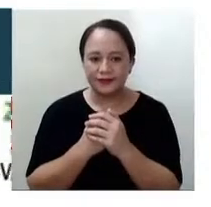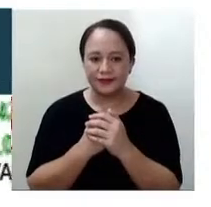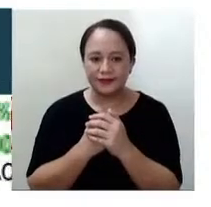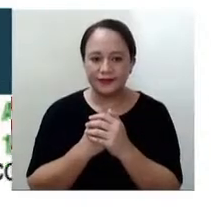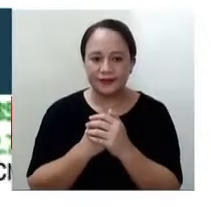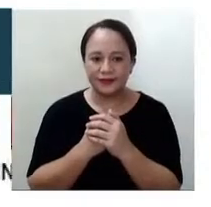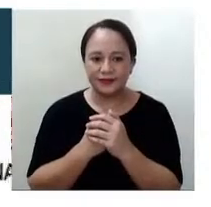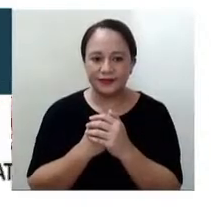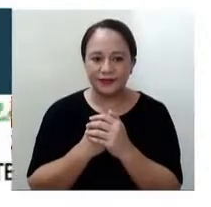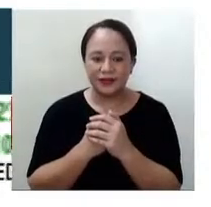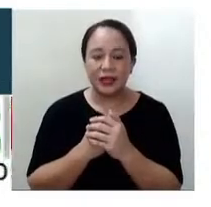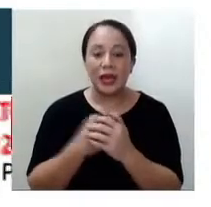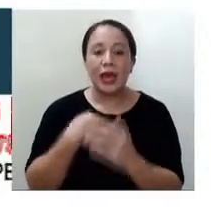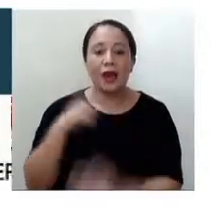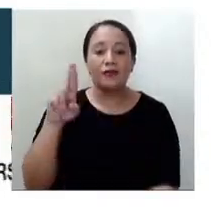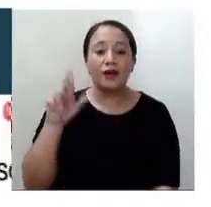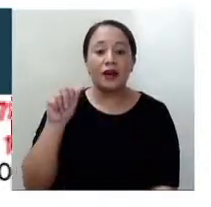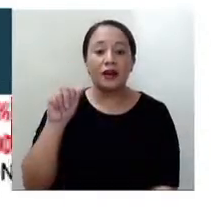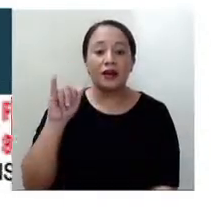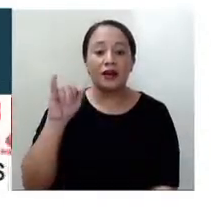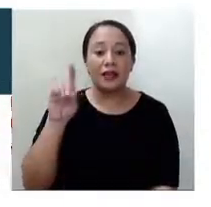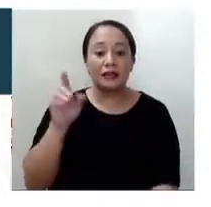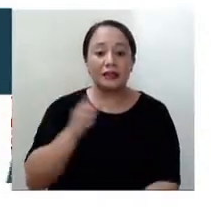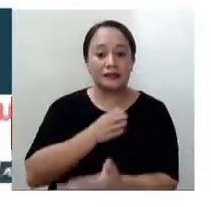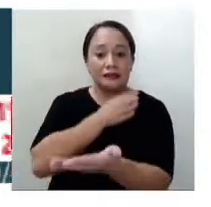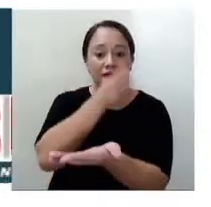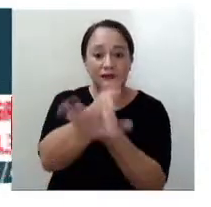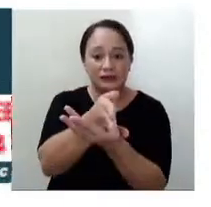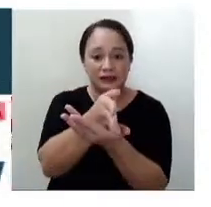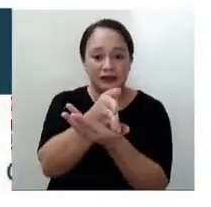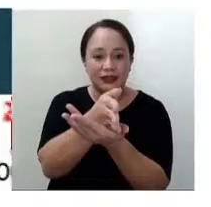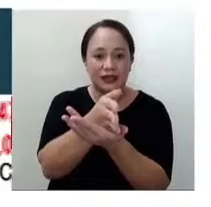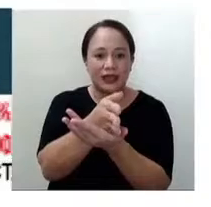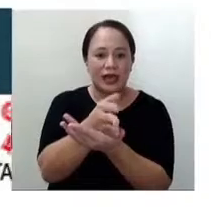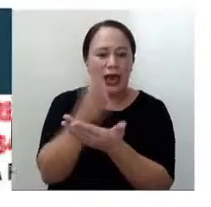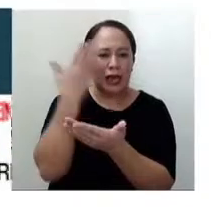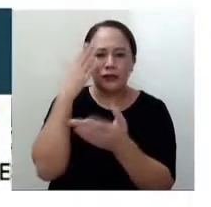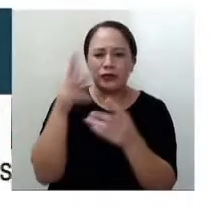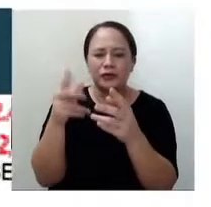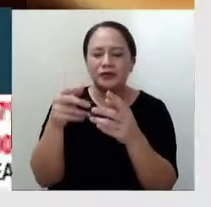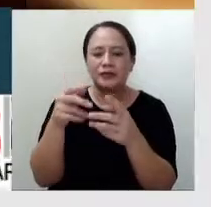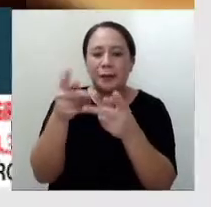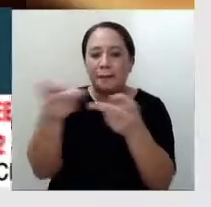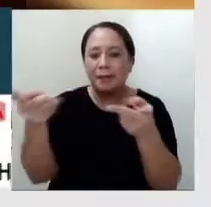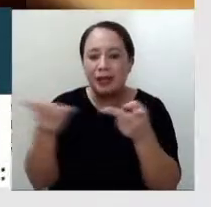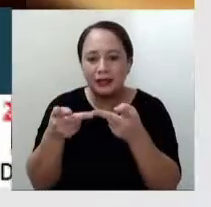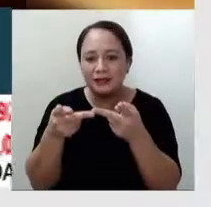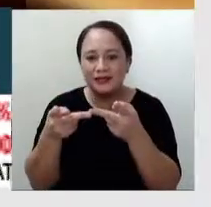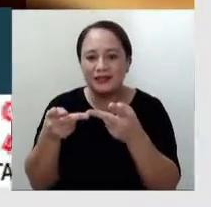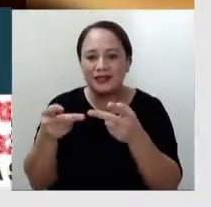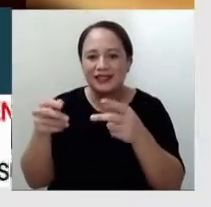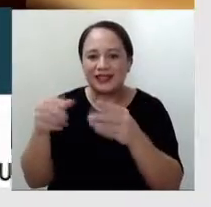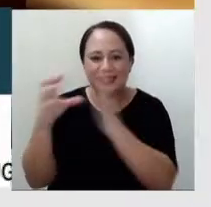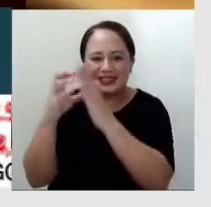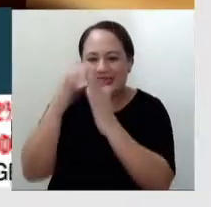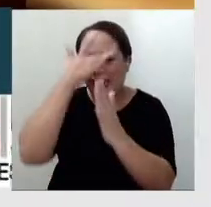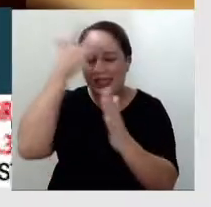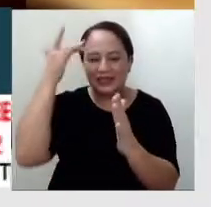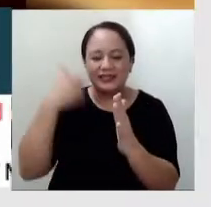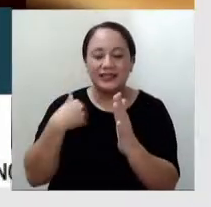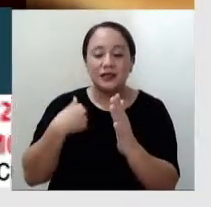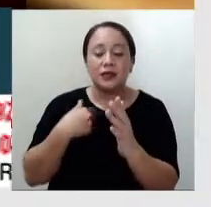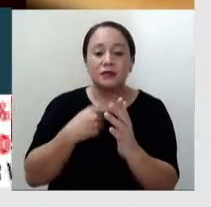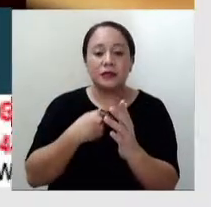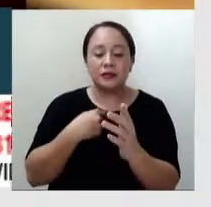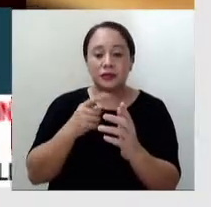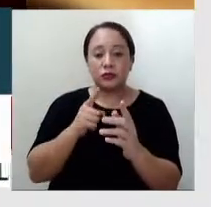a raid that took place, and I'm sorry, I forgot the name of the city because I'm not familiar with all the names. It's all right. It's all right. A